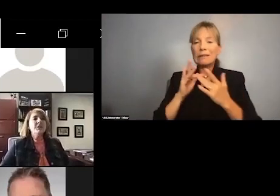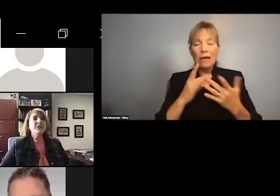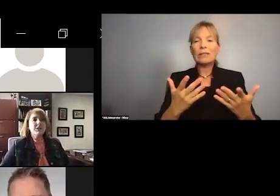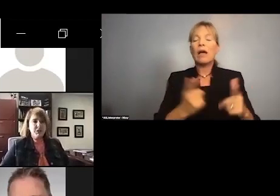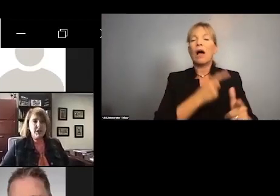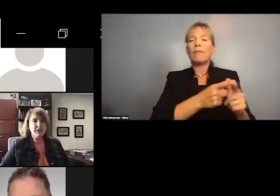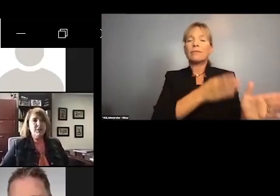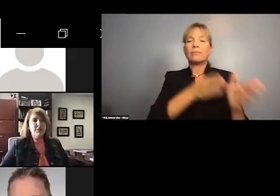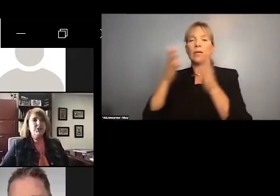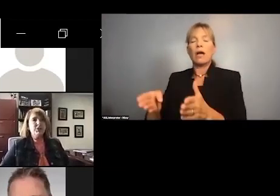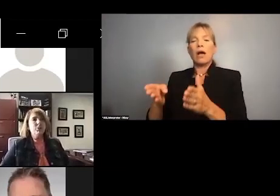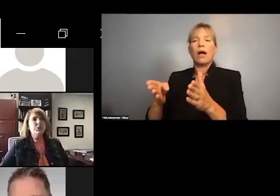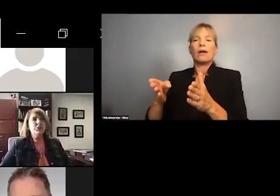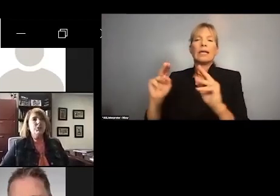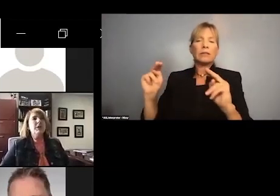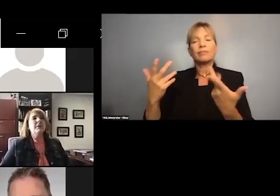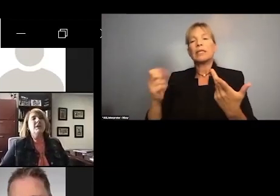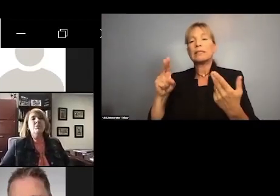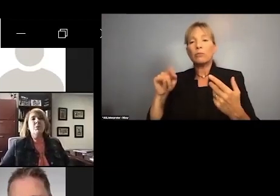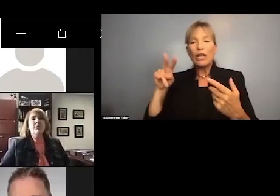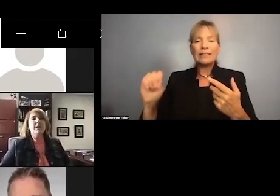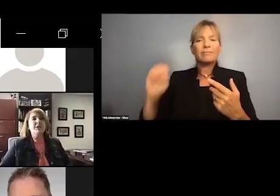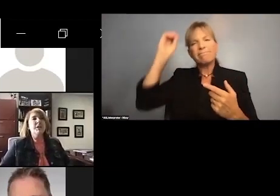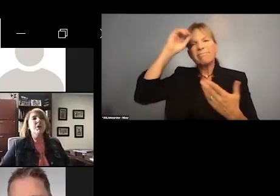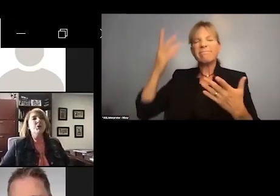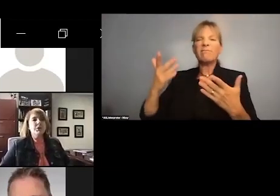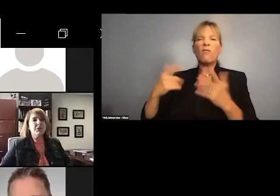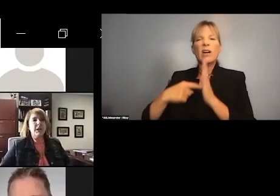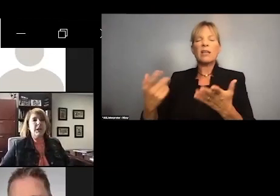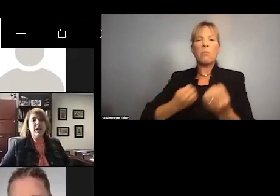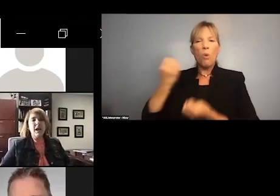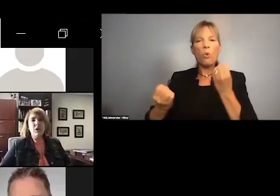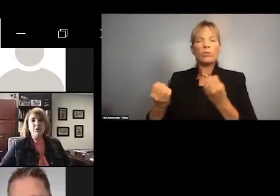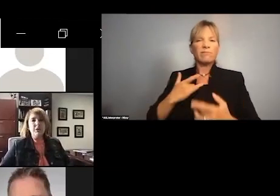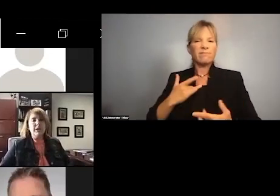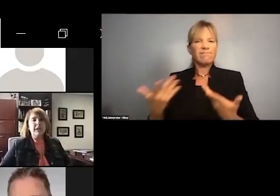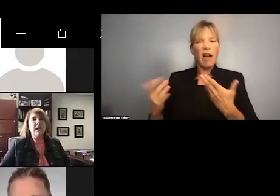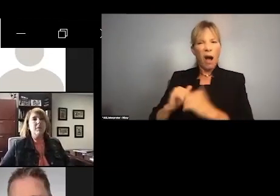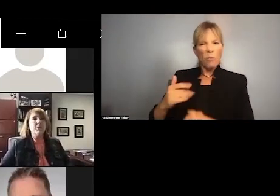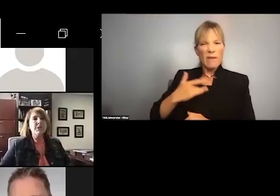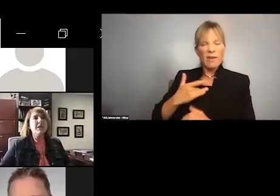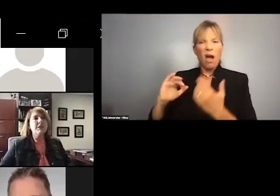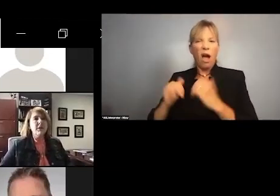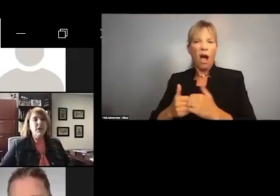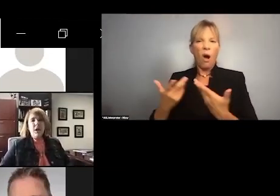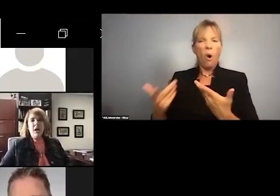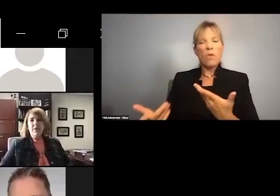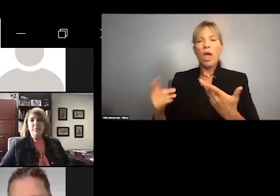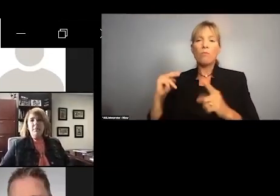then there's this subjective dimension, which really, this more reflects the emotional state and how they are feeling and how they